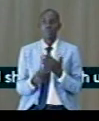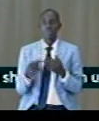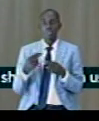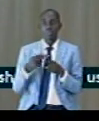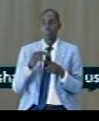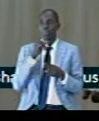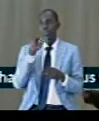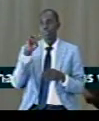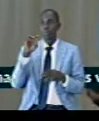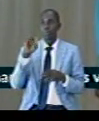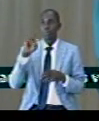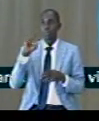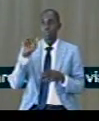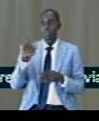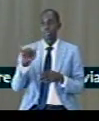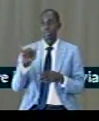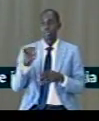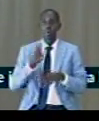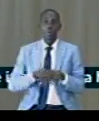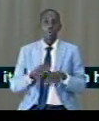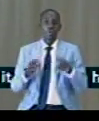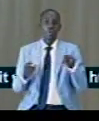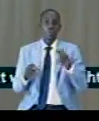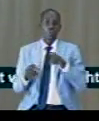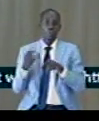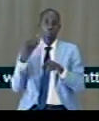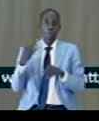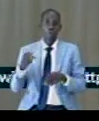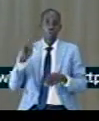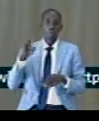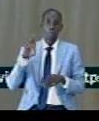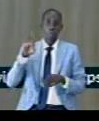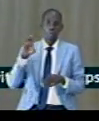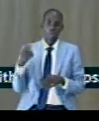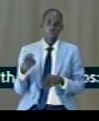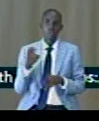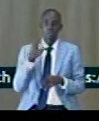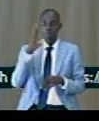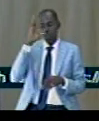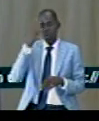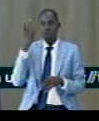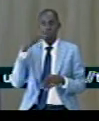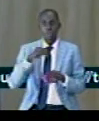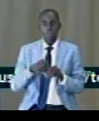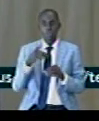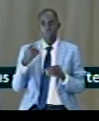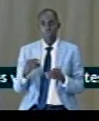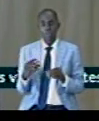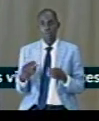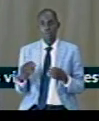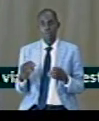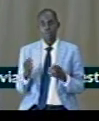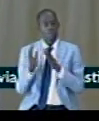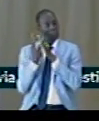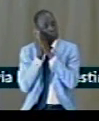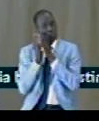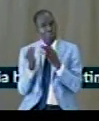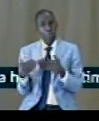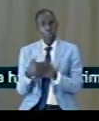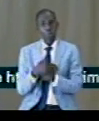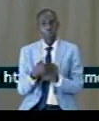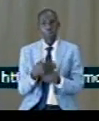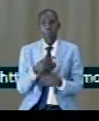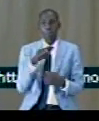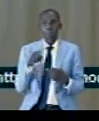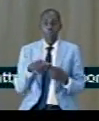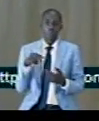on 22 March. I was in my bedroom. When I rise up, I see that there were